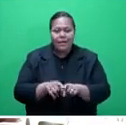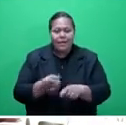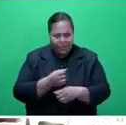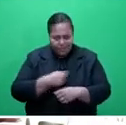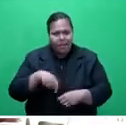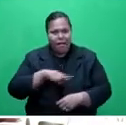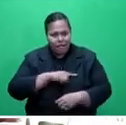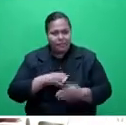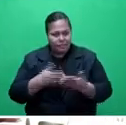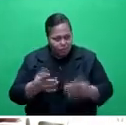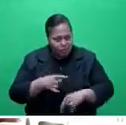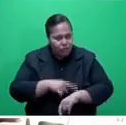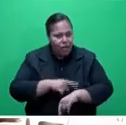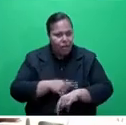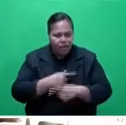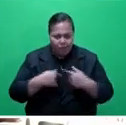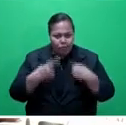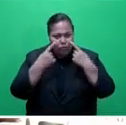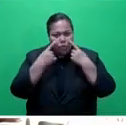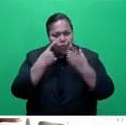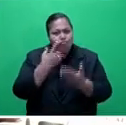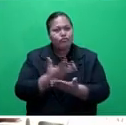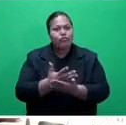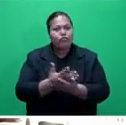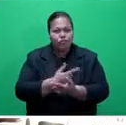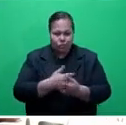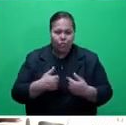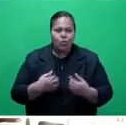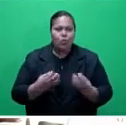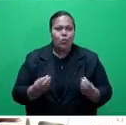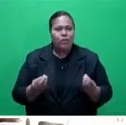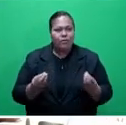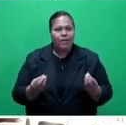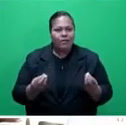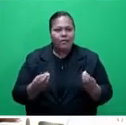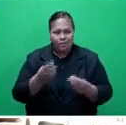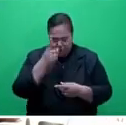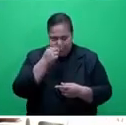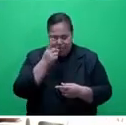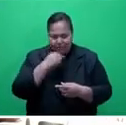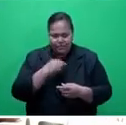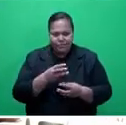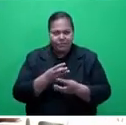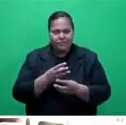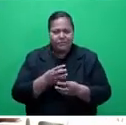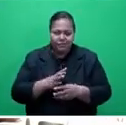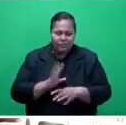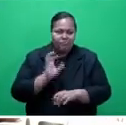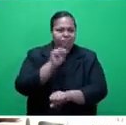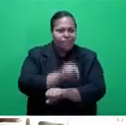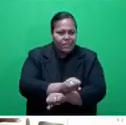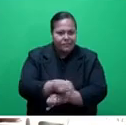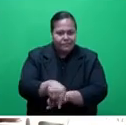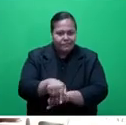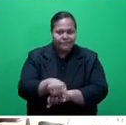to prove that we are worthy of our forebears and that we are up to the task before